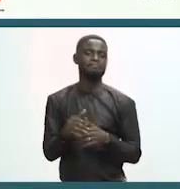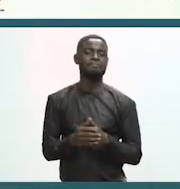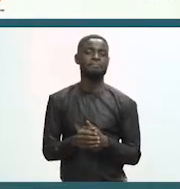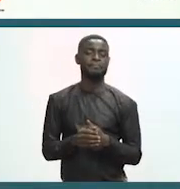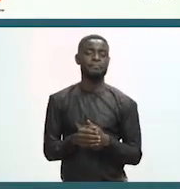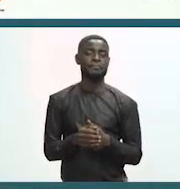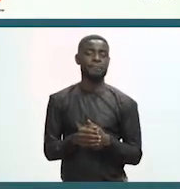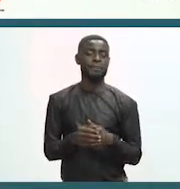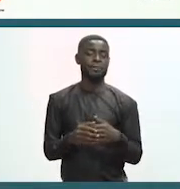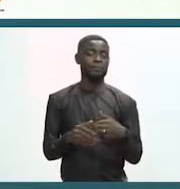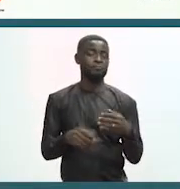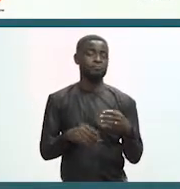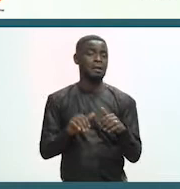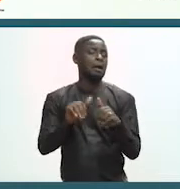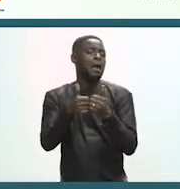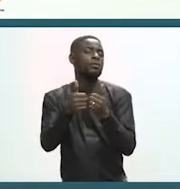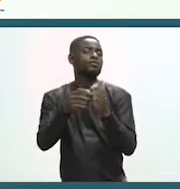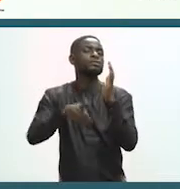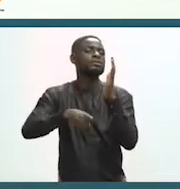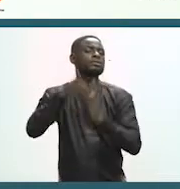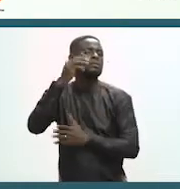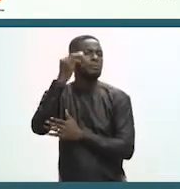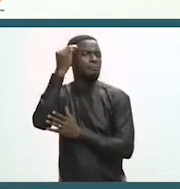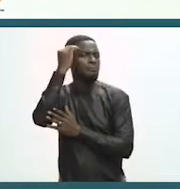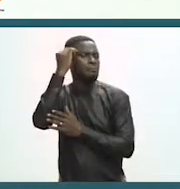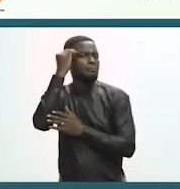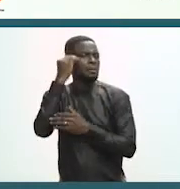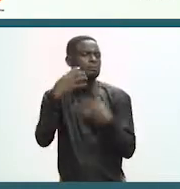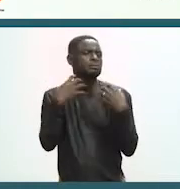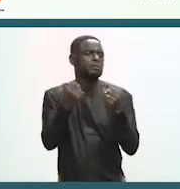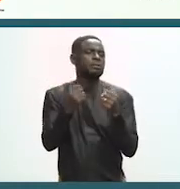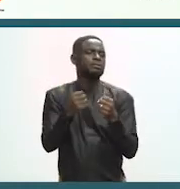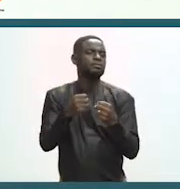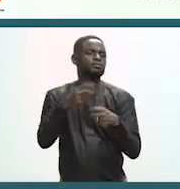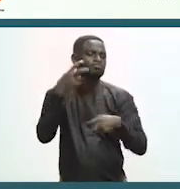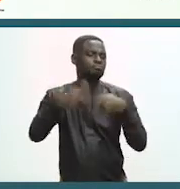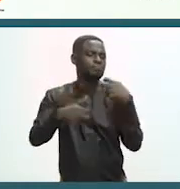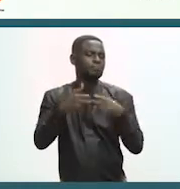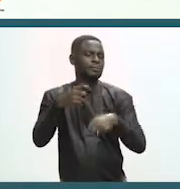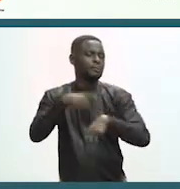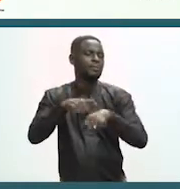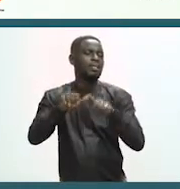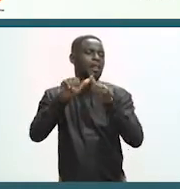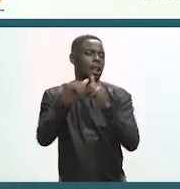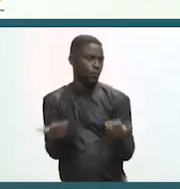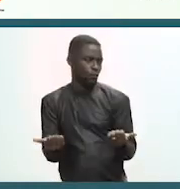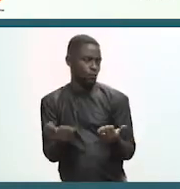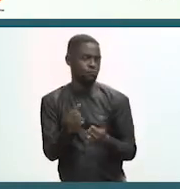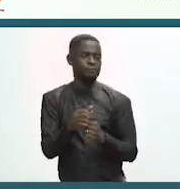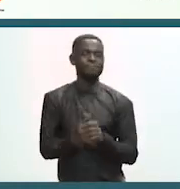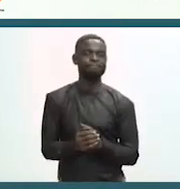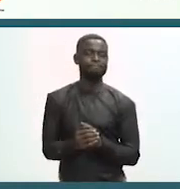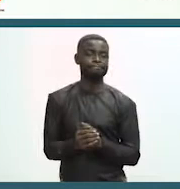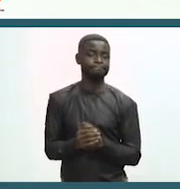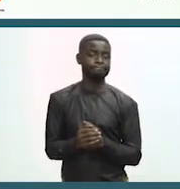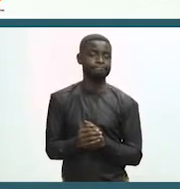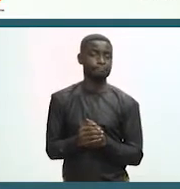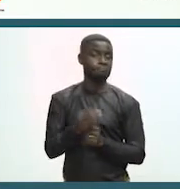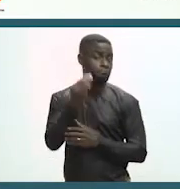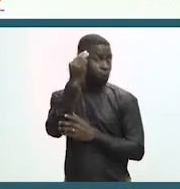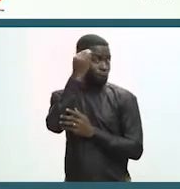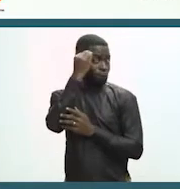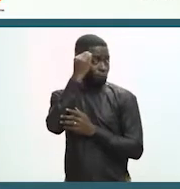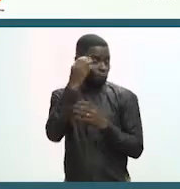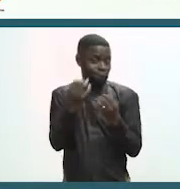So, how do we develop mental strength for crisis moments? To be